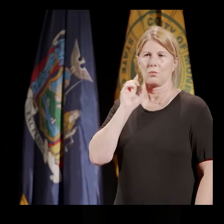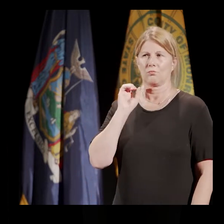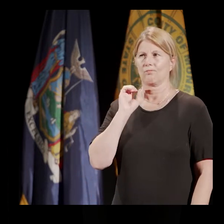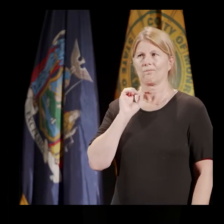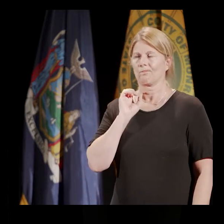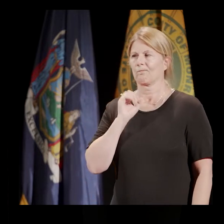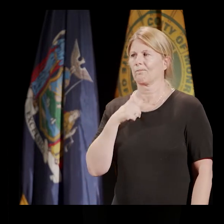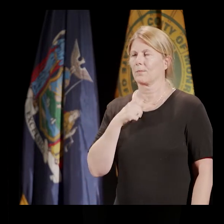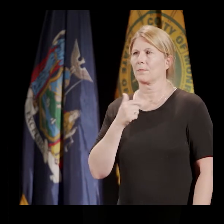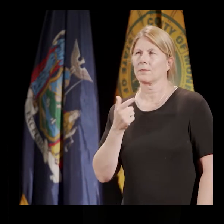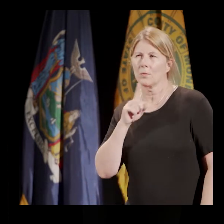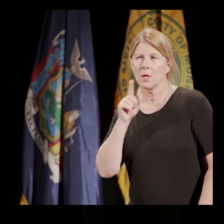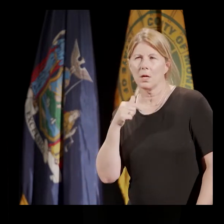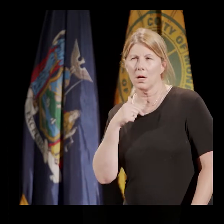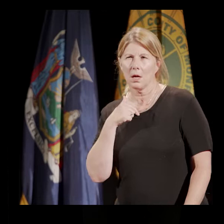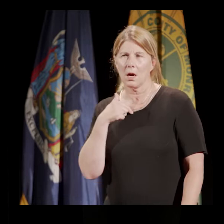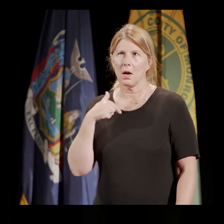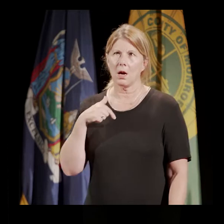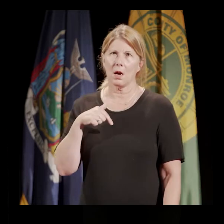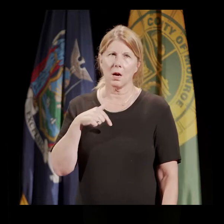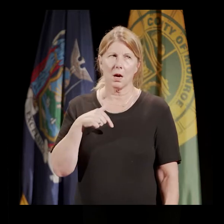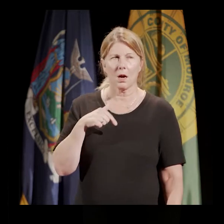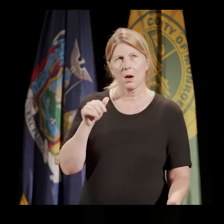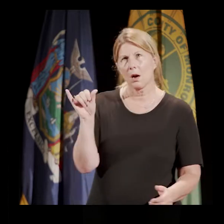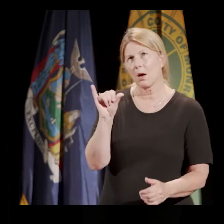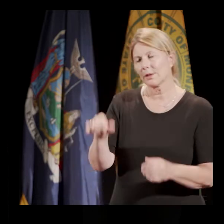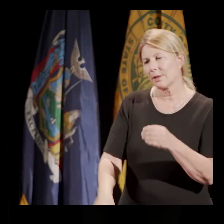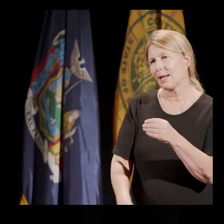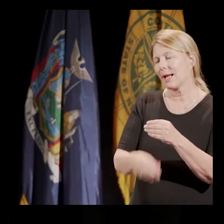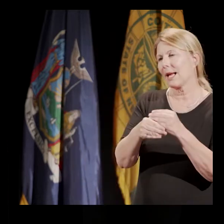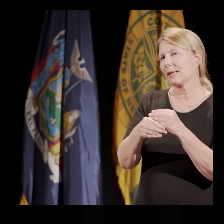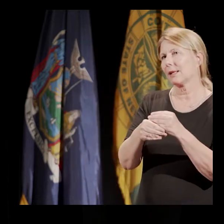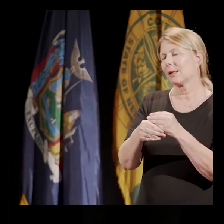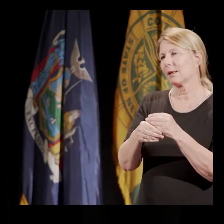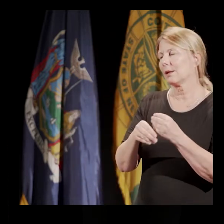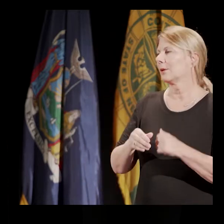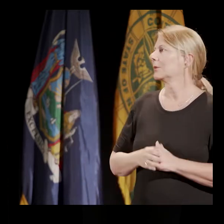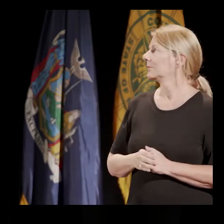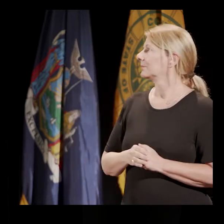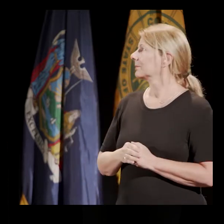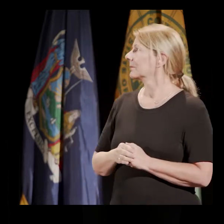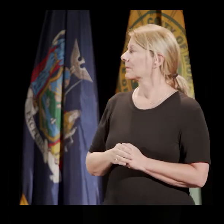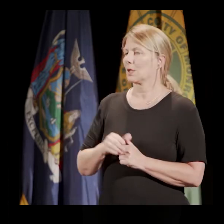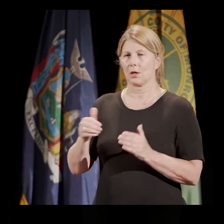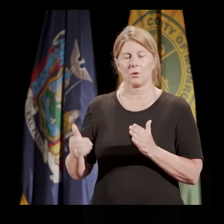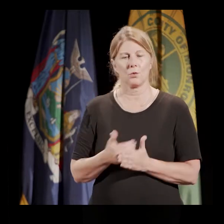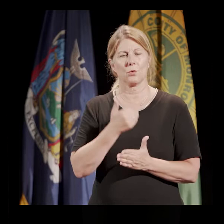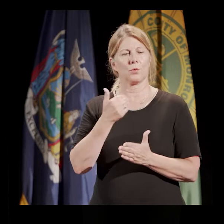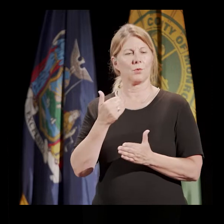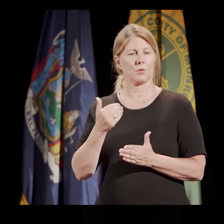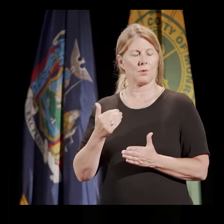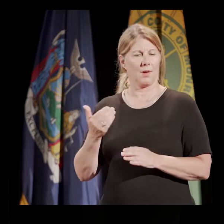We're also working to counteract that disinvestment with programs like our Buy the Block program, which is going to build 100 new homes